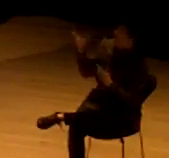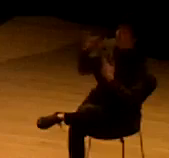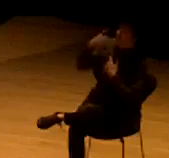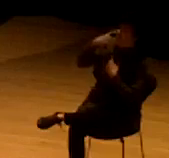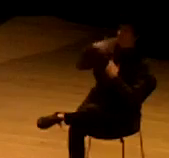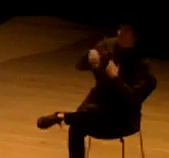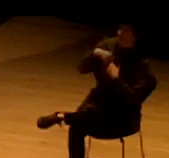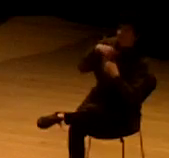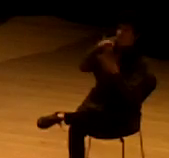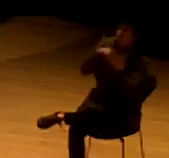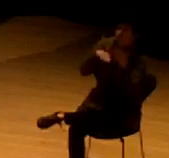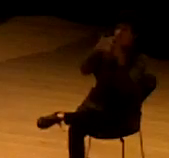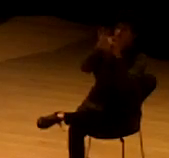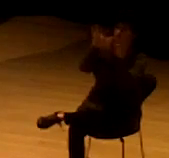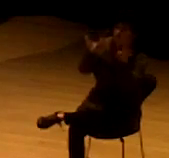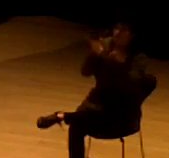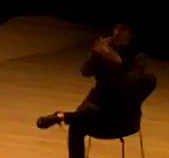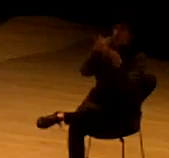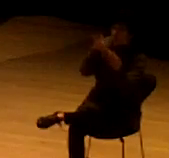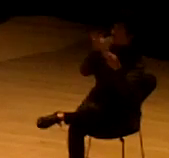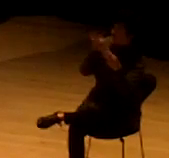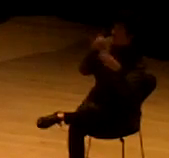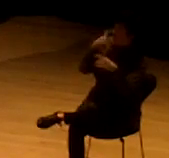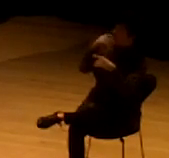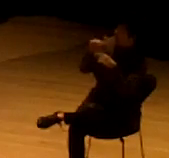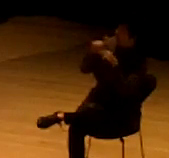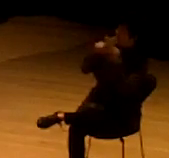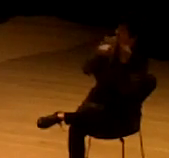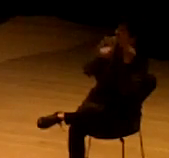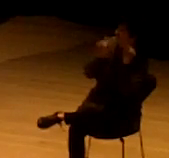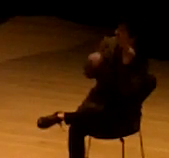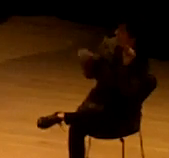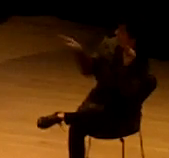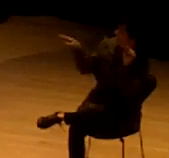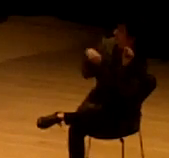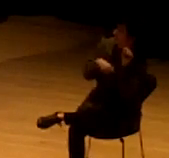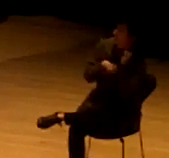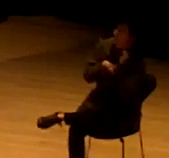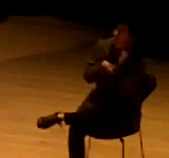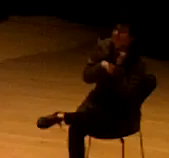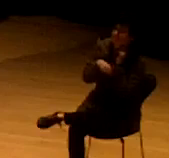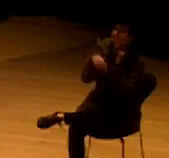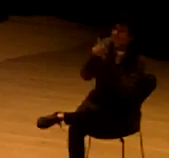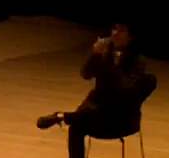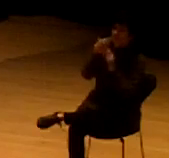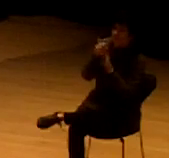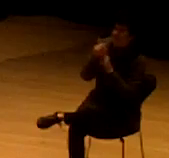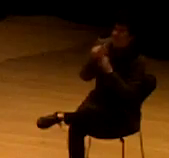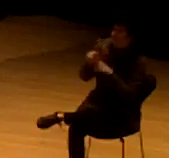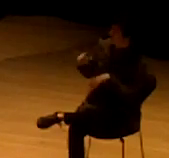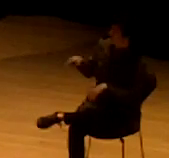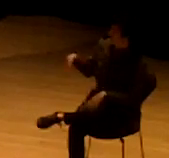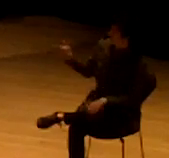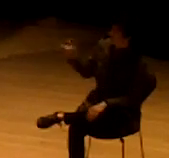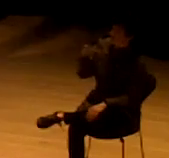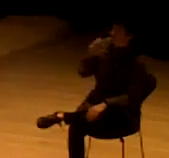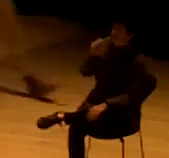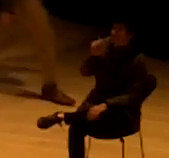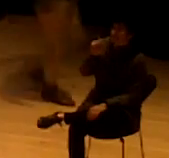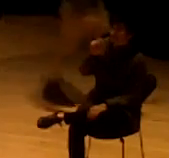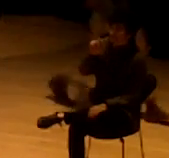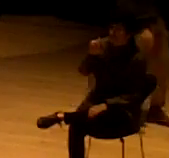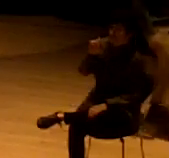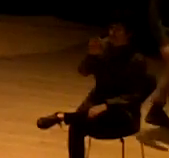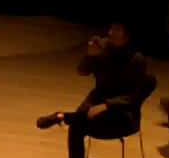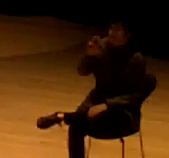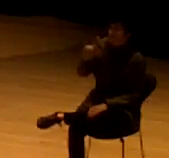leave. And looks like this, you could leave it with us at the door. Simi, over to you. Wonderful. Thank